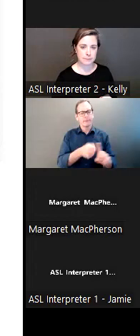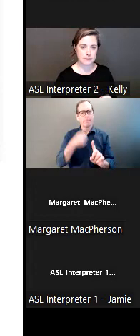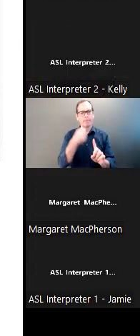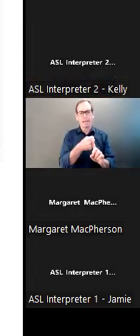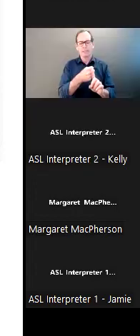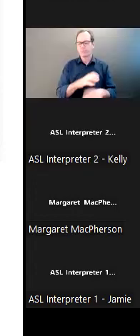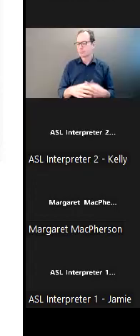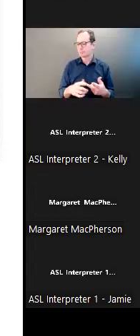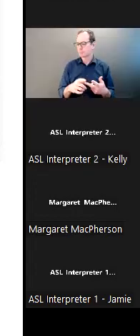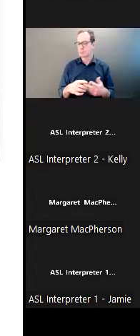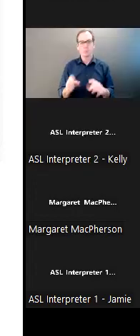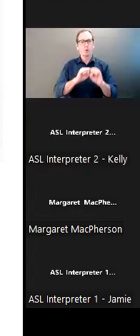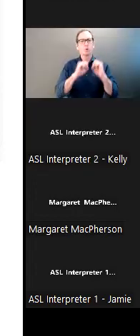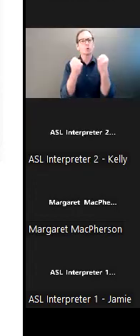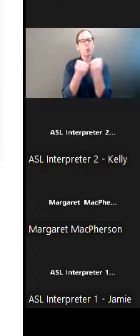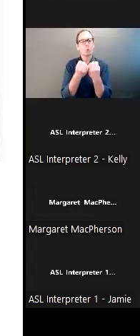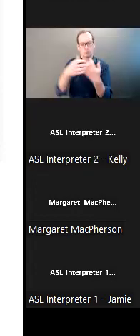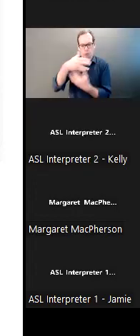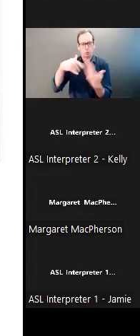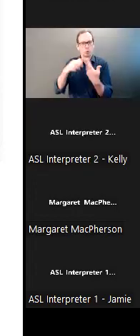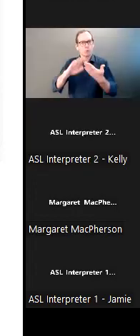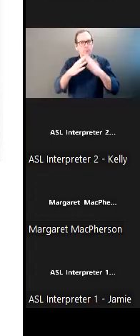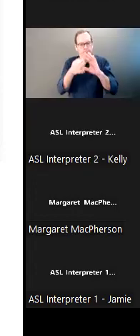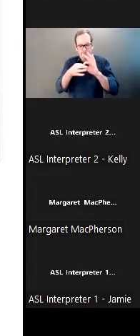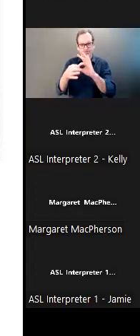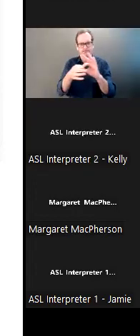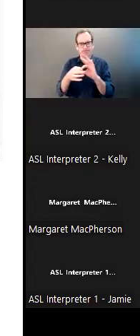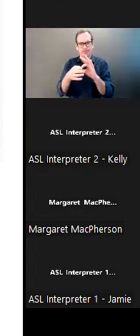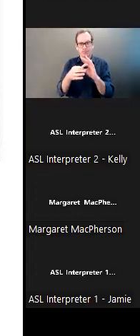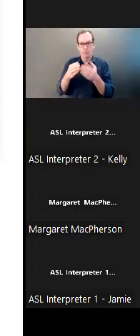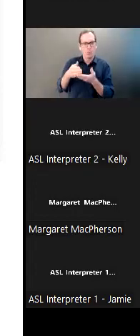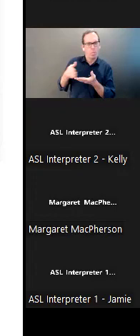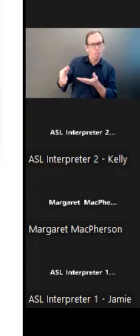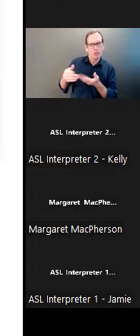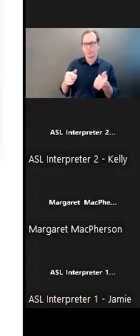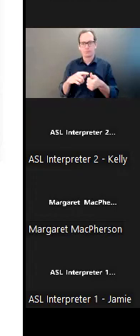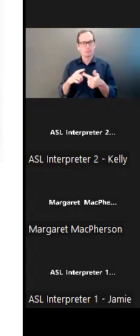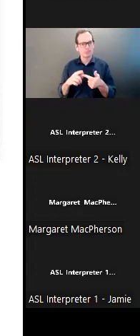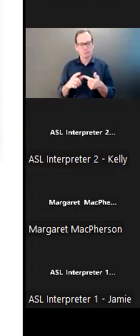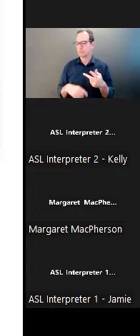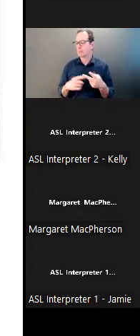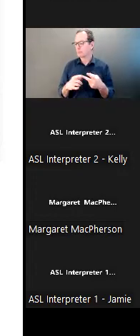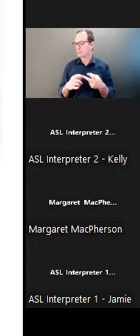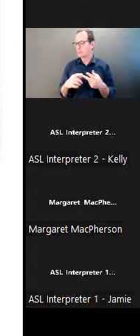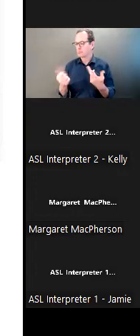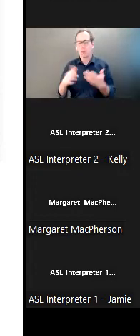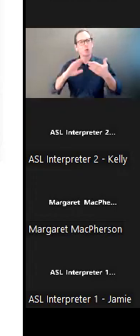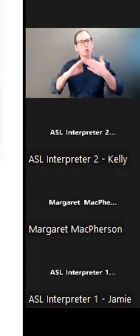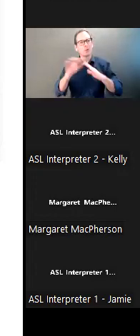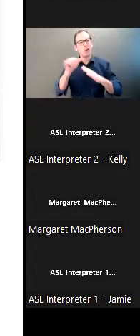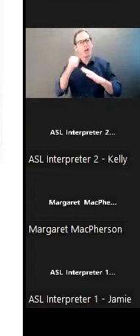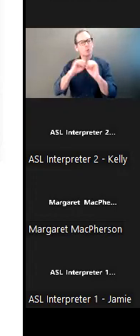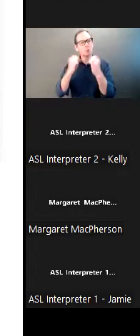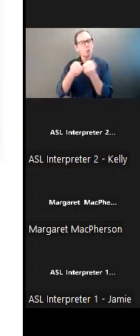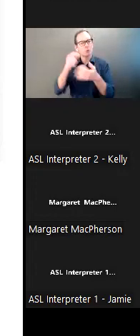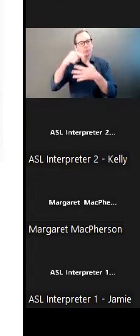at increased risk. And what I would say at this point is we really need to look for those protective factors to support people being able